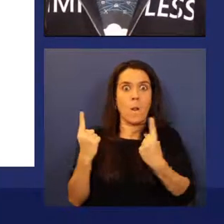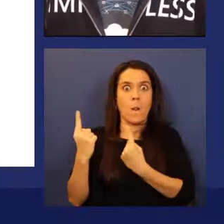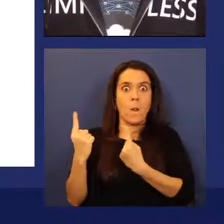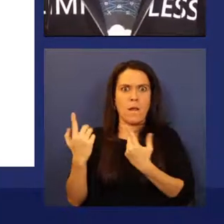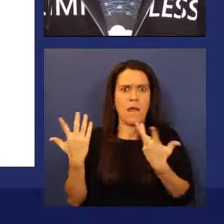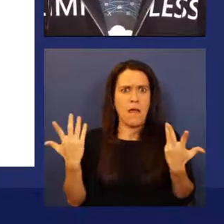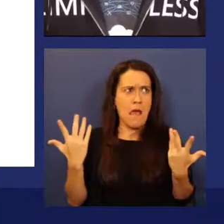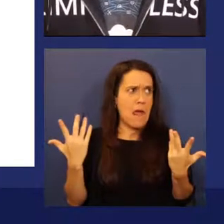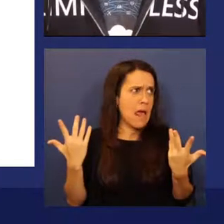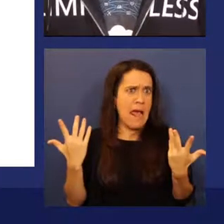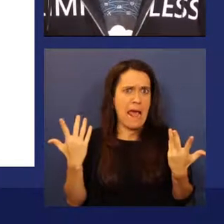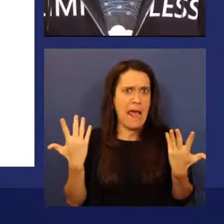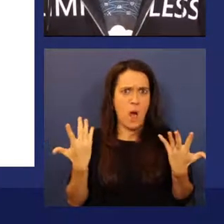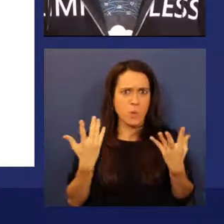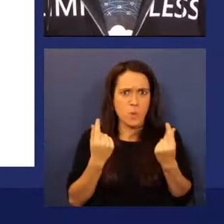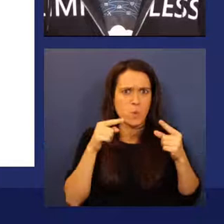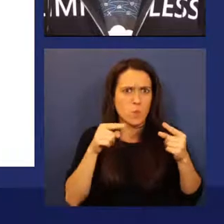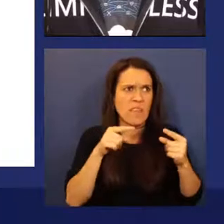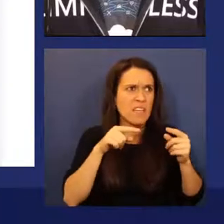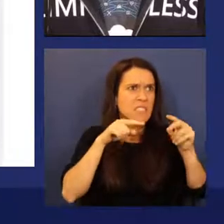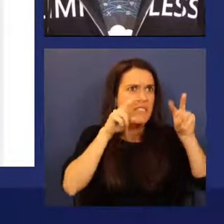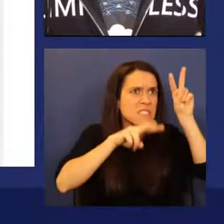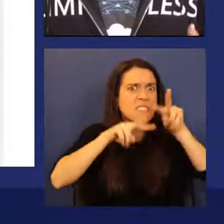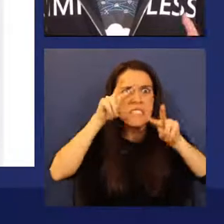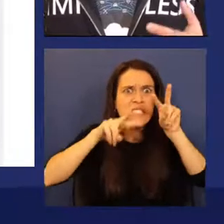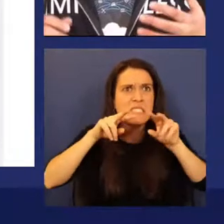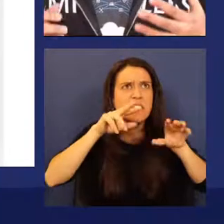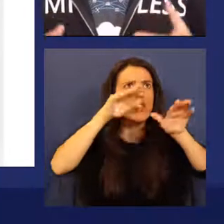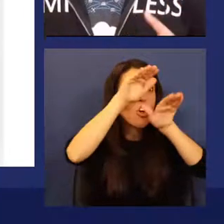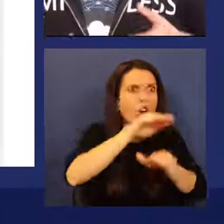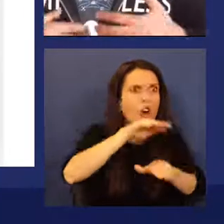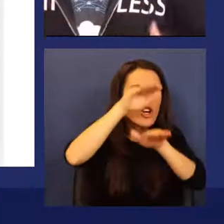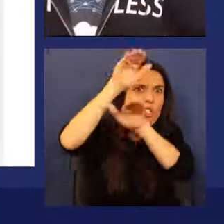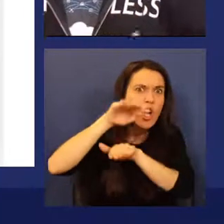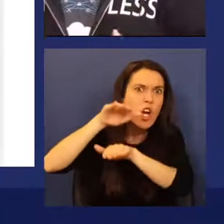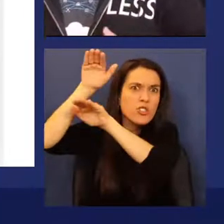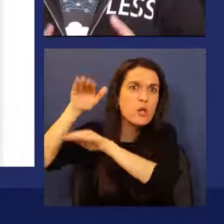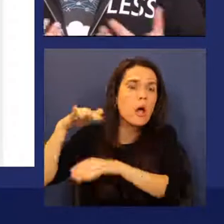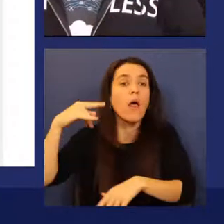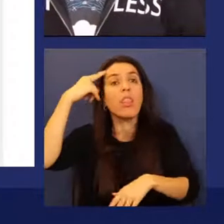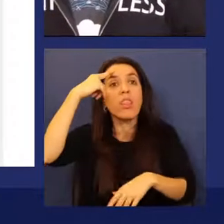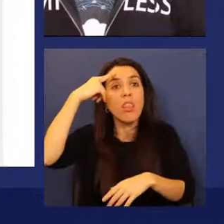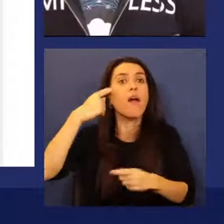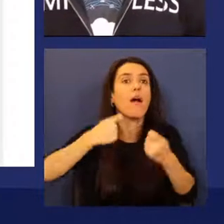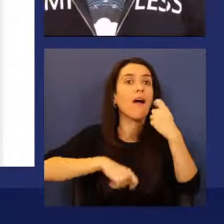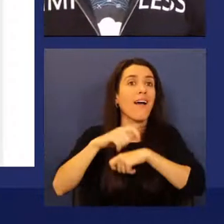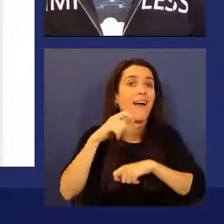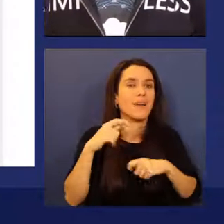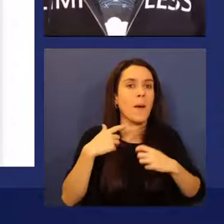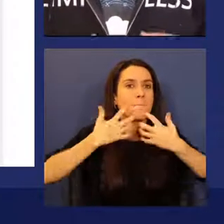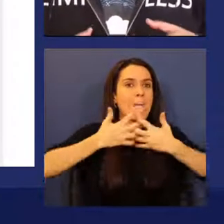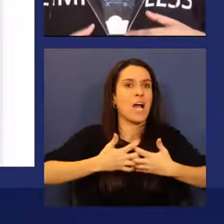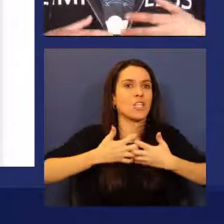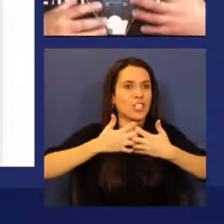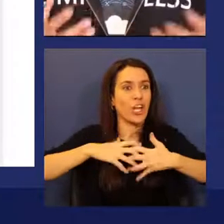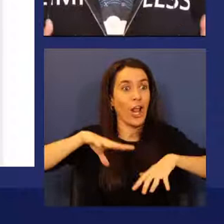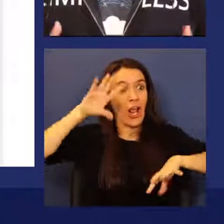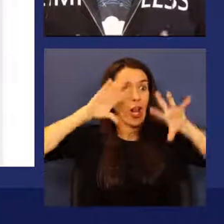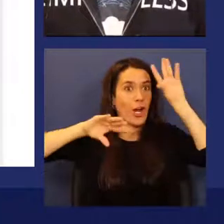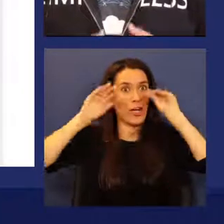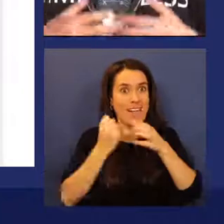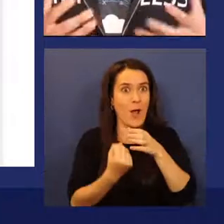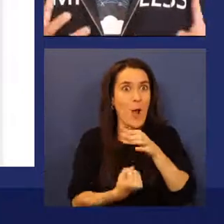can actually address this. And so from that perspective, you know, you have to look at a machine learning opportunity or